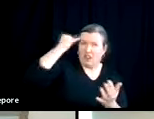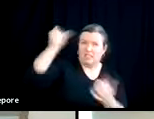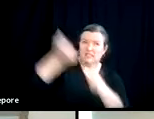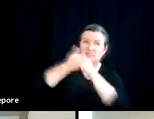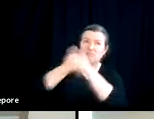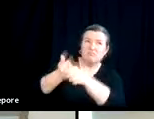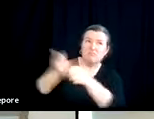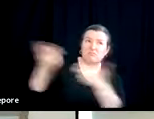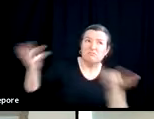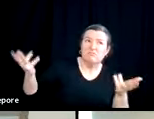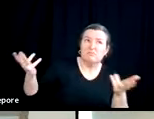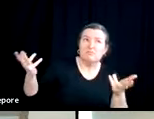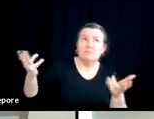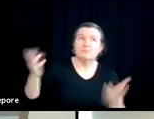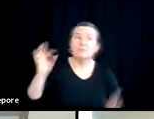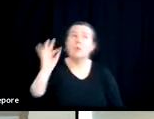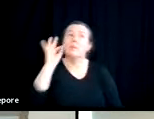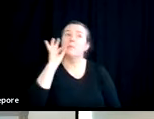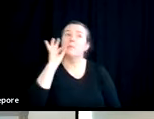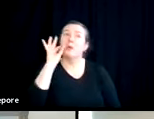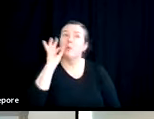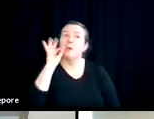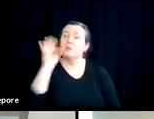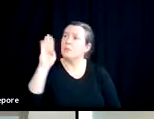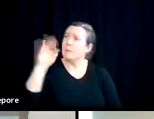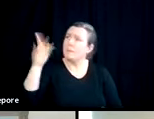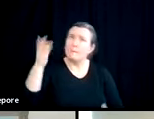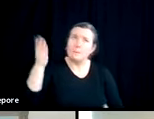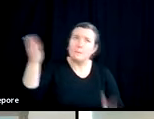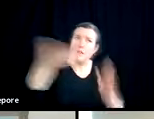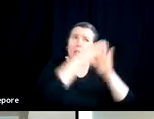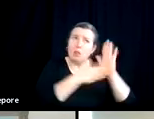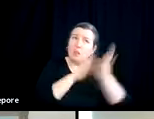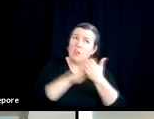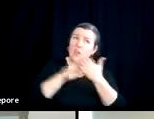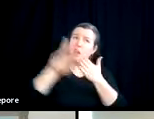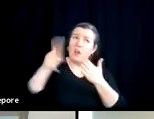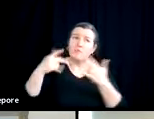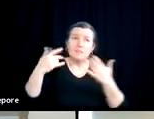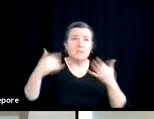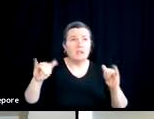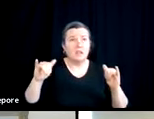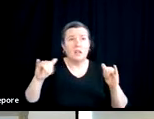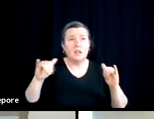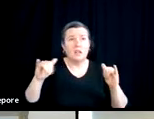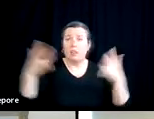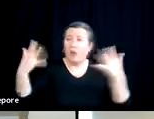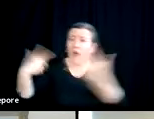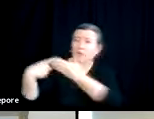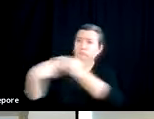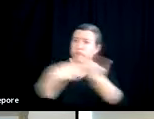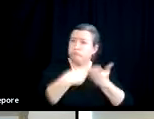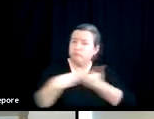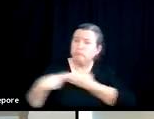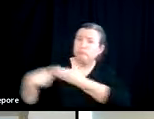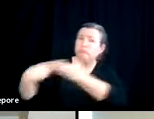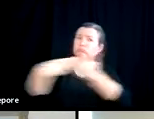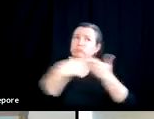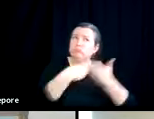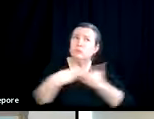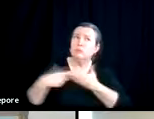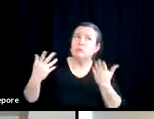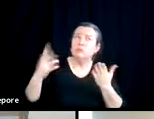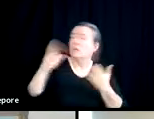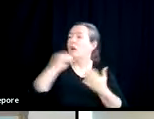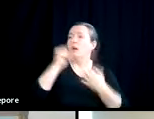back and clean it up? It seems like there's still a lot of unresolved issues, even if it does get to your desk